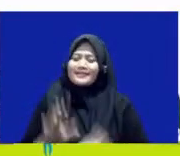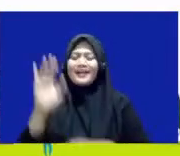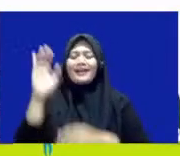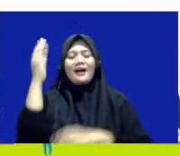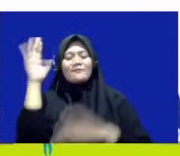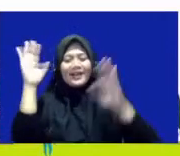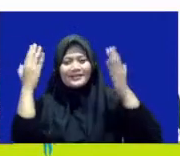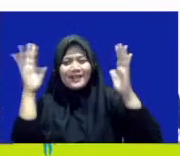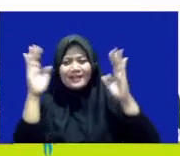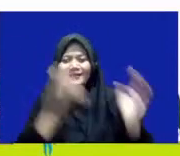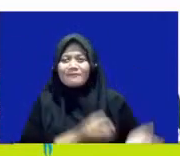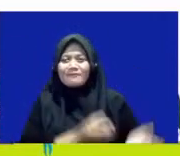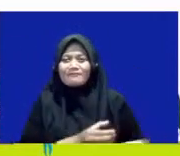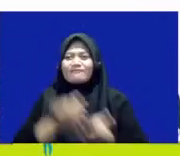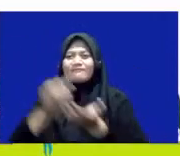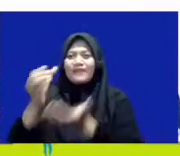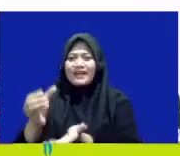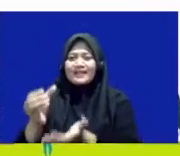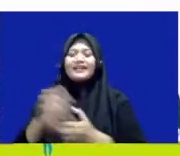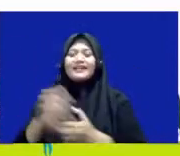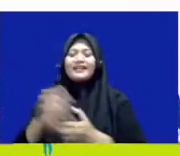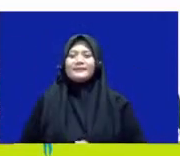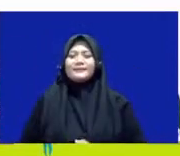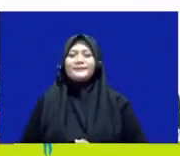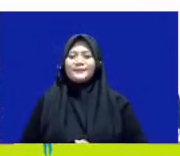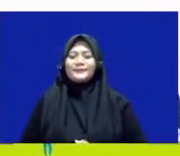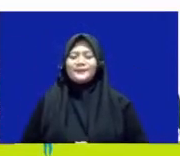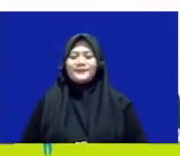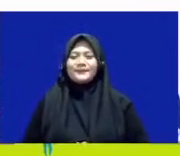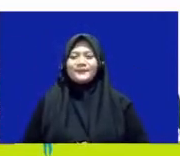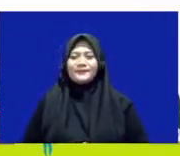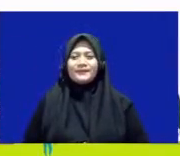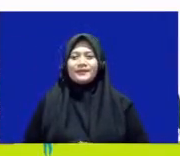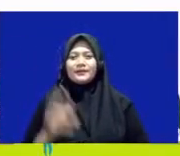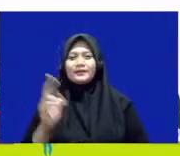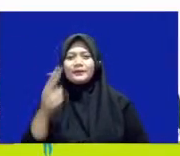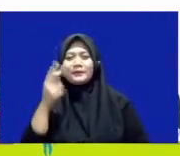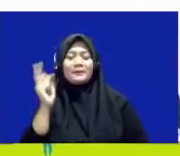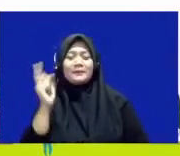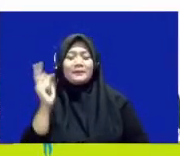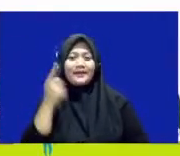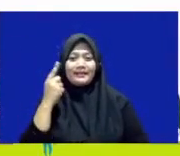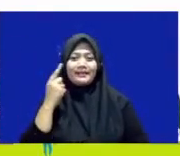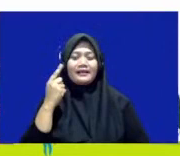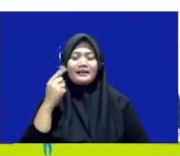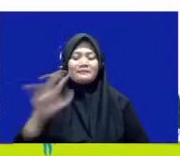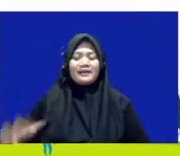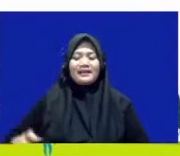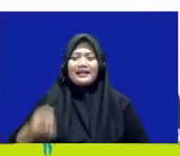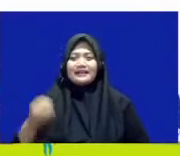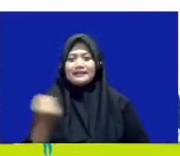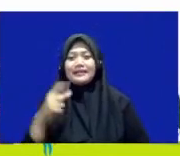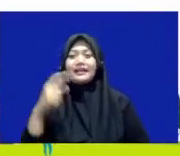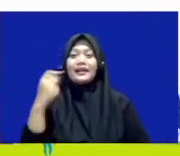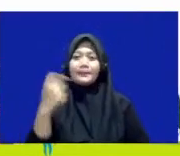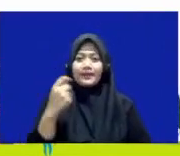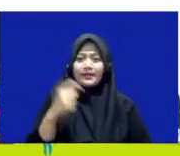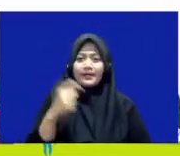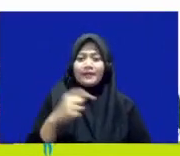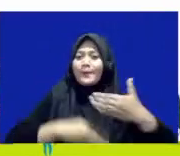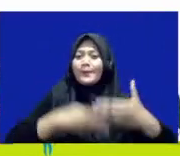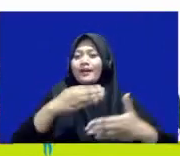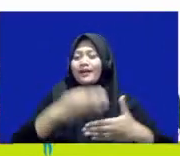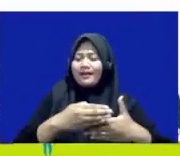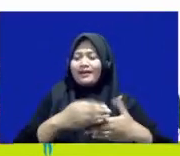more specifically Ministry of Disaster Management, and of course from Cyclone Preparedness Volunteer. I